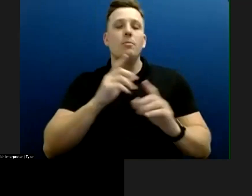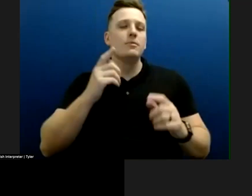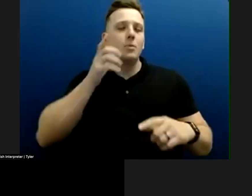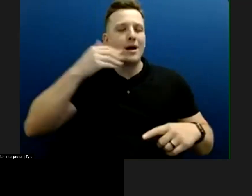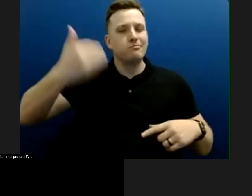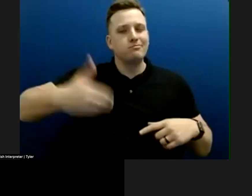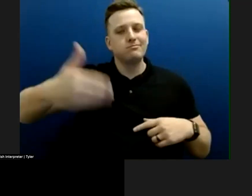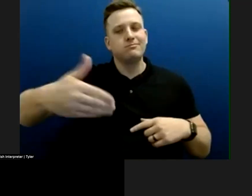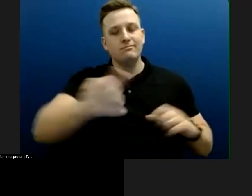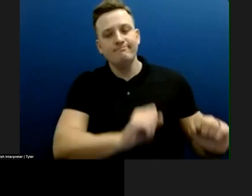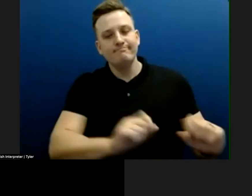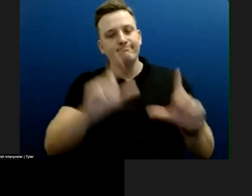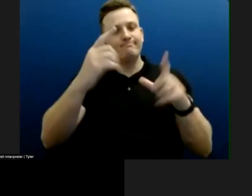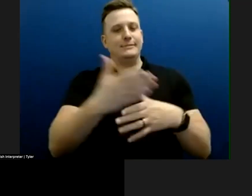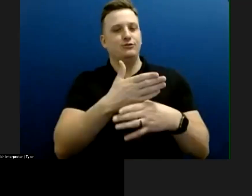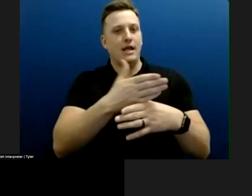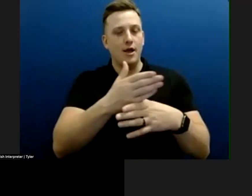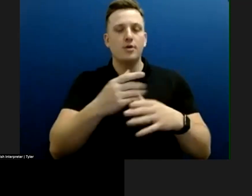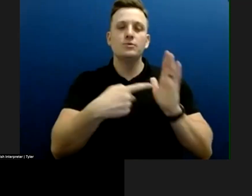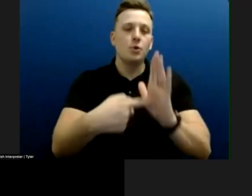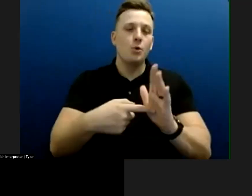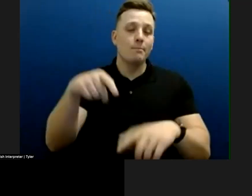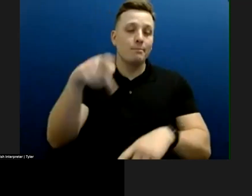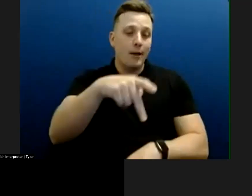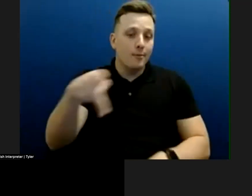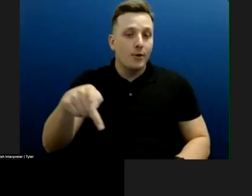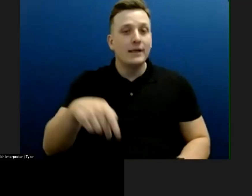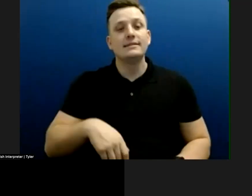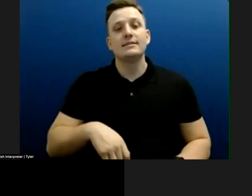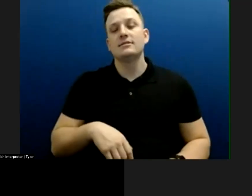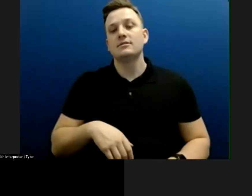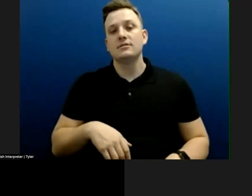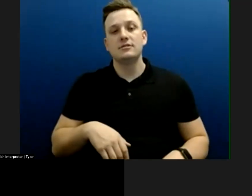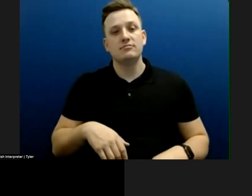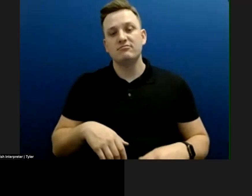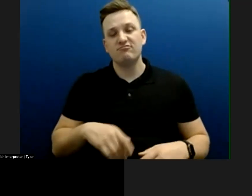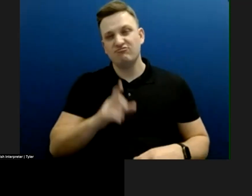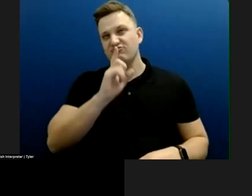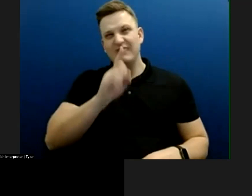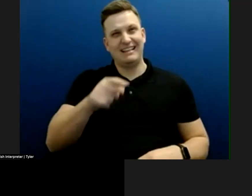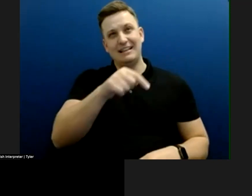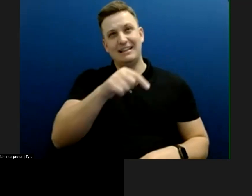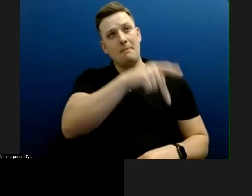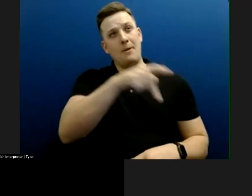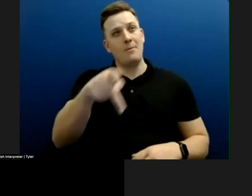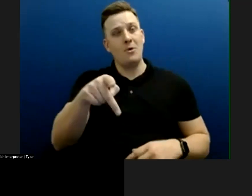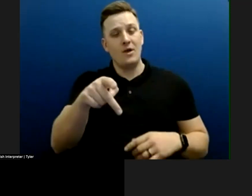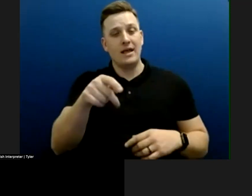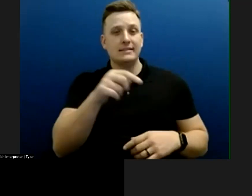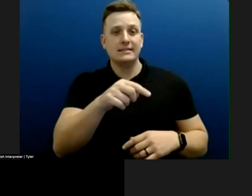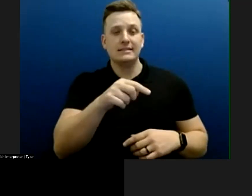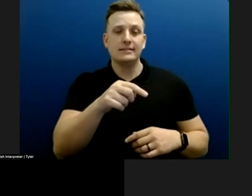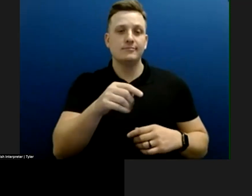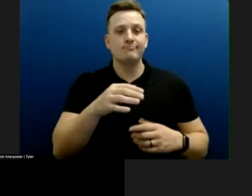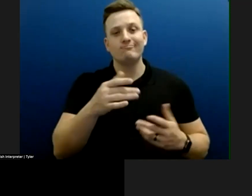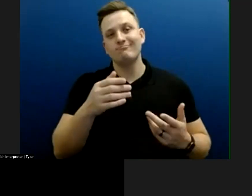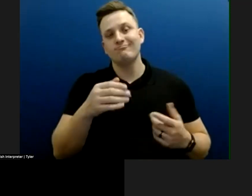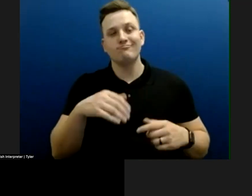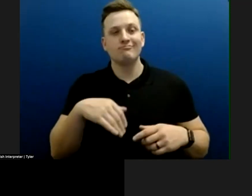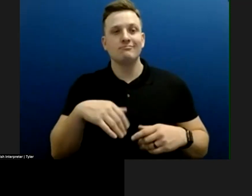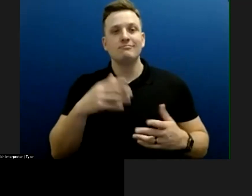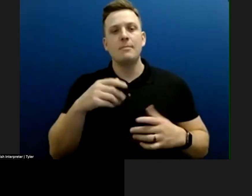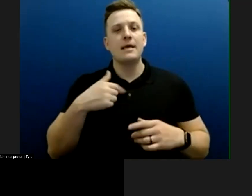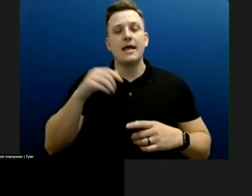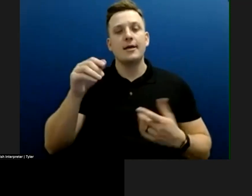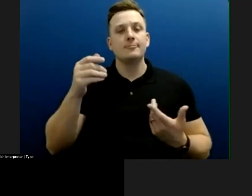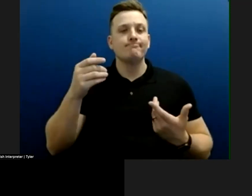to show some PowerPoint slides, and they're principally just if I'm introducing the name